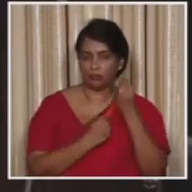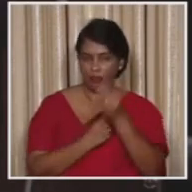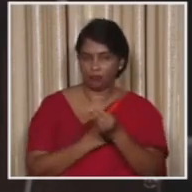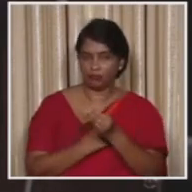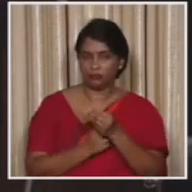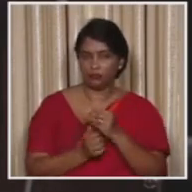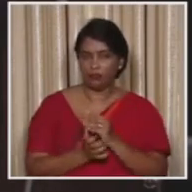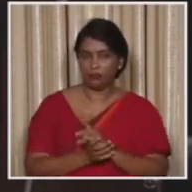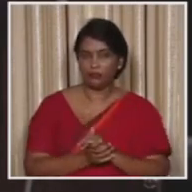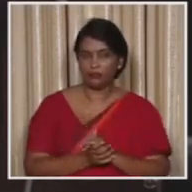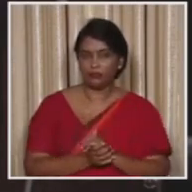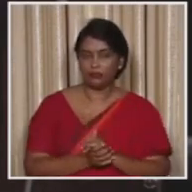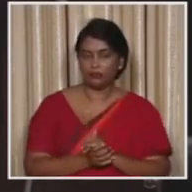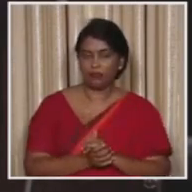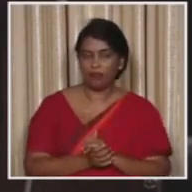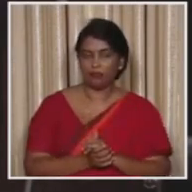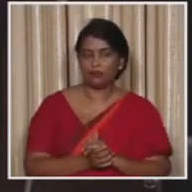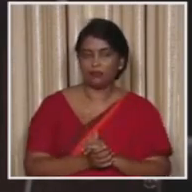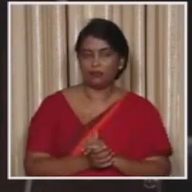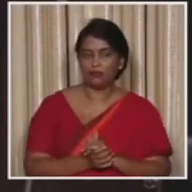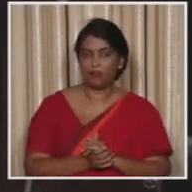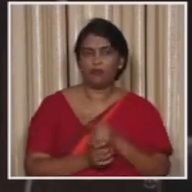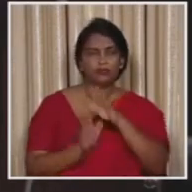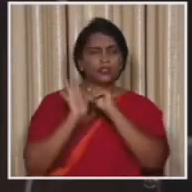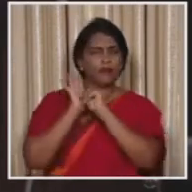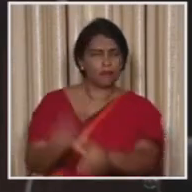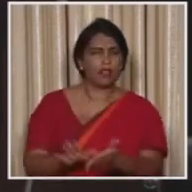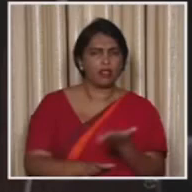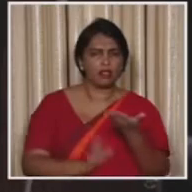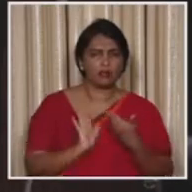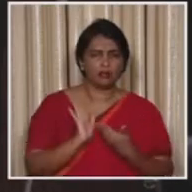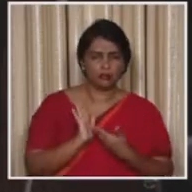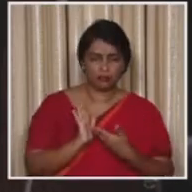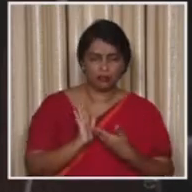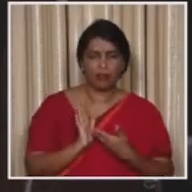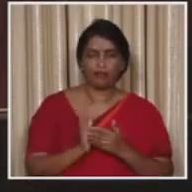That part is derogatory of you and Honorable Kabir Hashim.